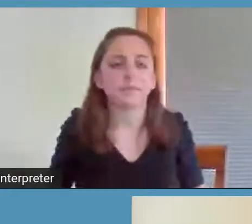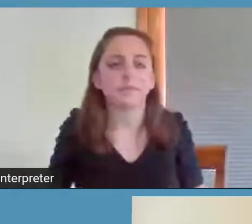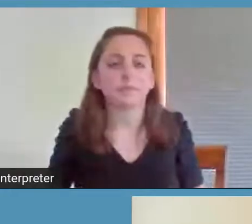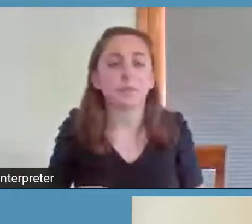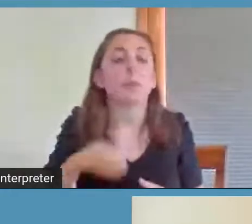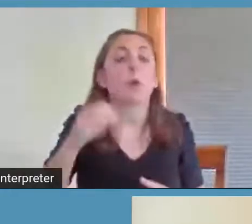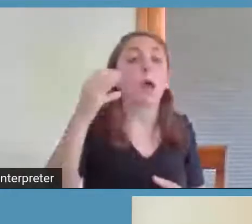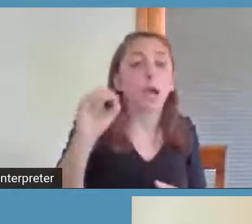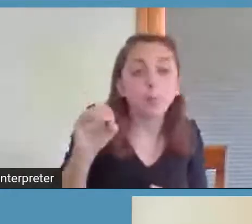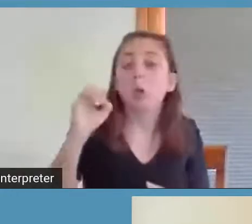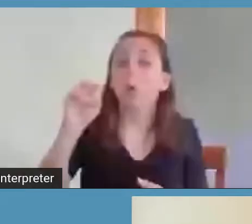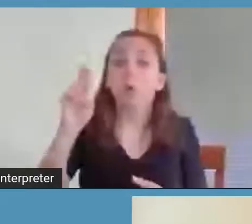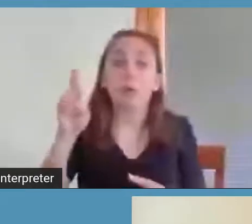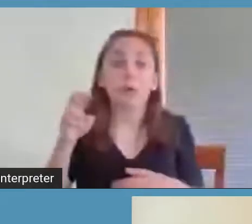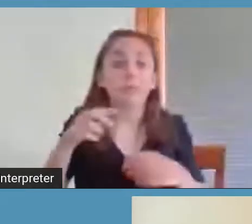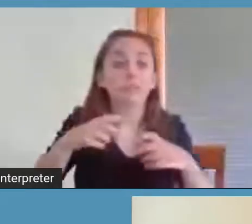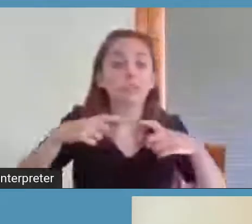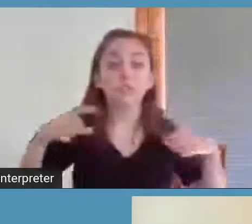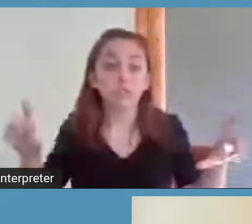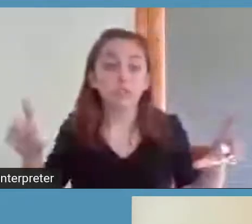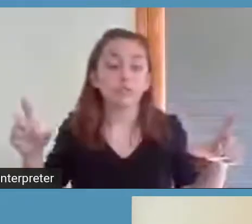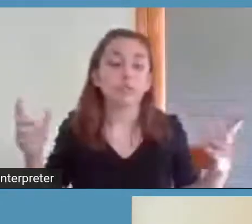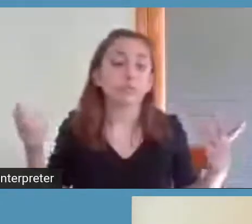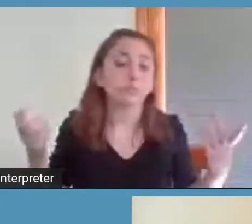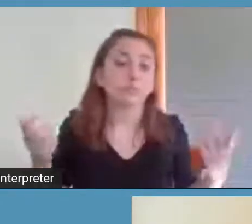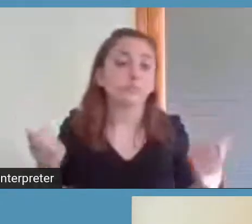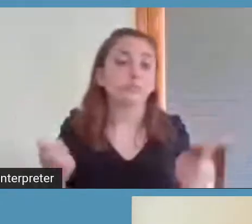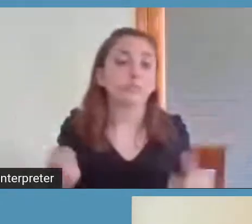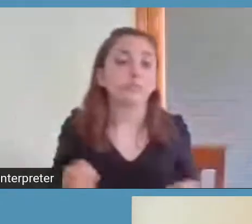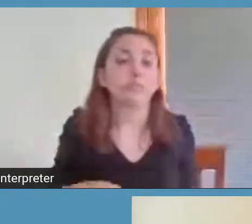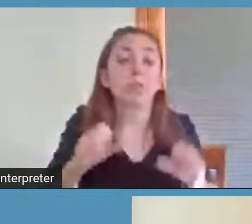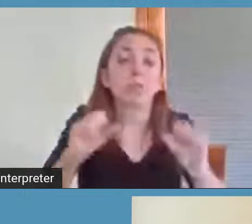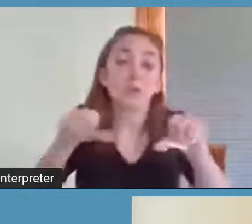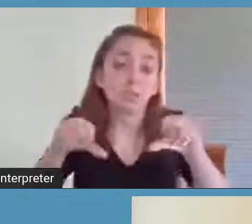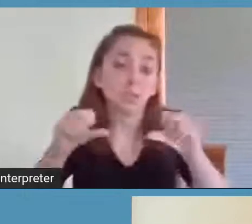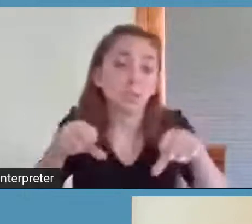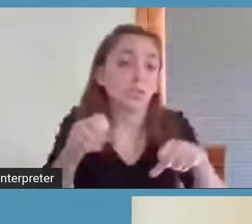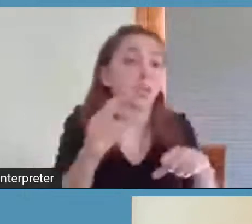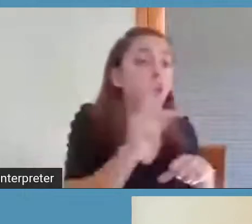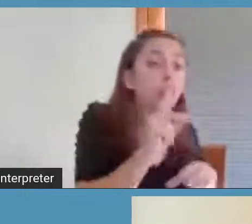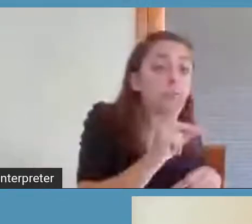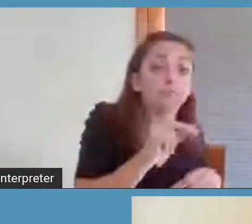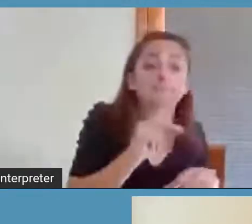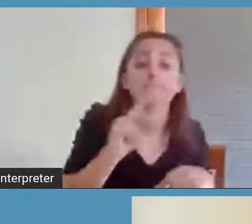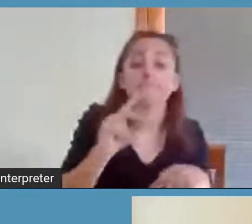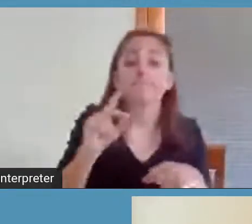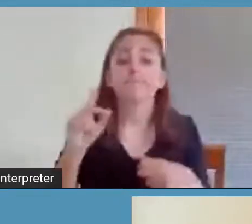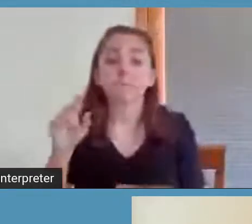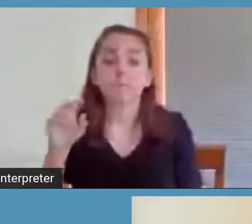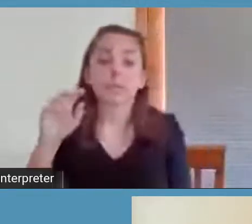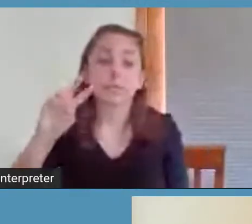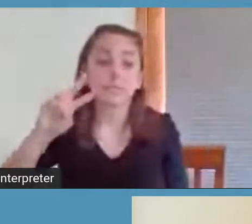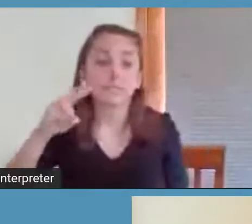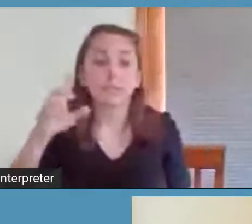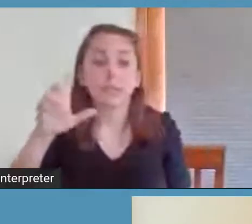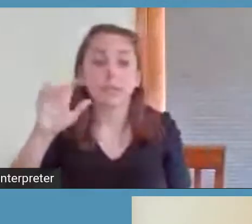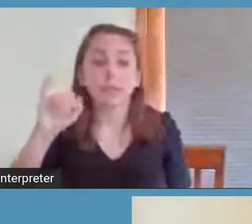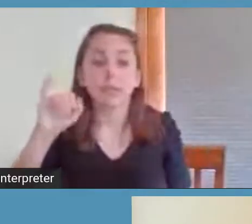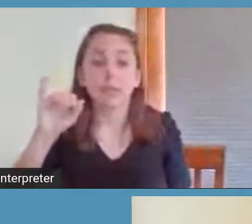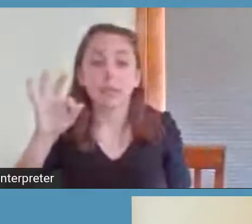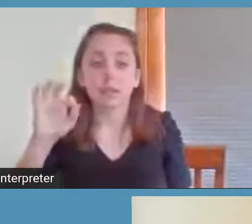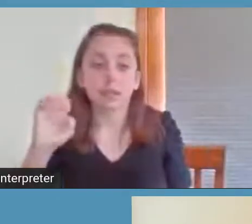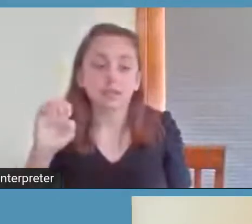large institution, it's definitely a possibility for both sides, Kunstmatrix and for Second Life and other platforms. Gotcha.